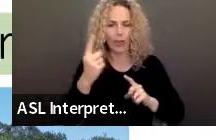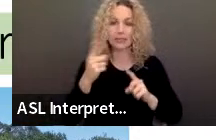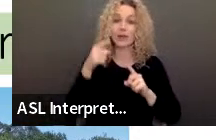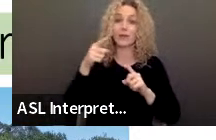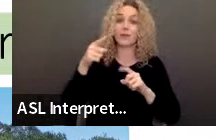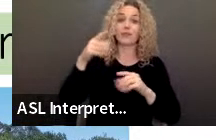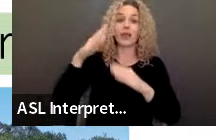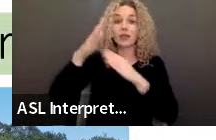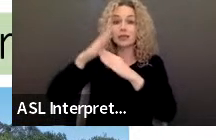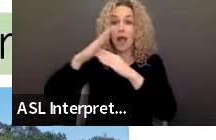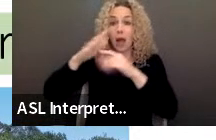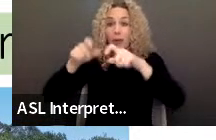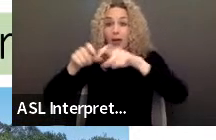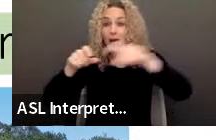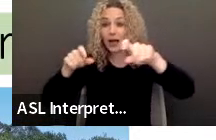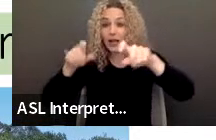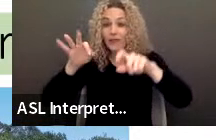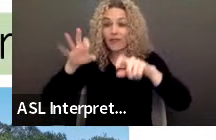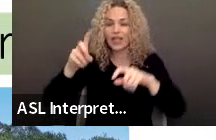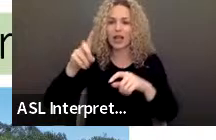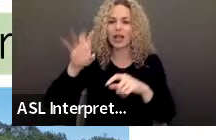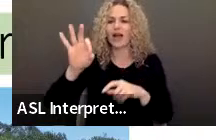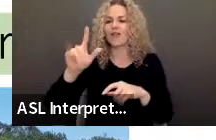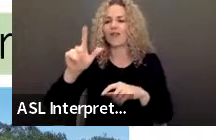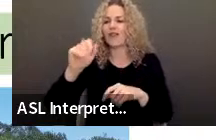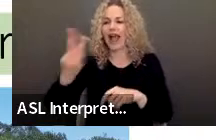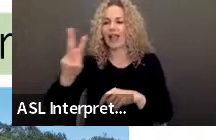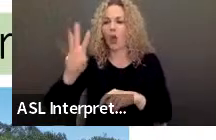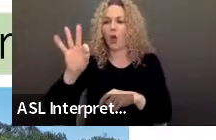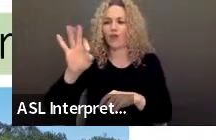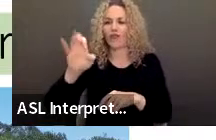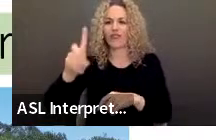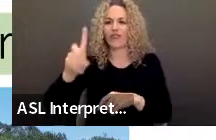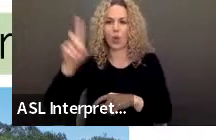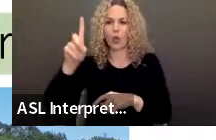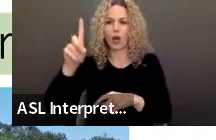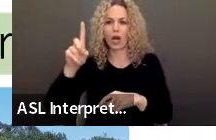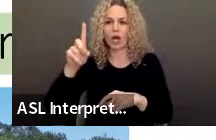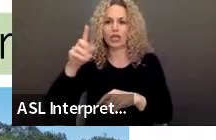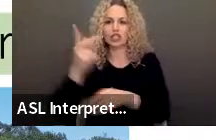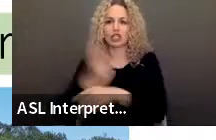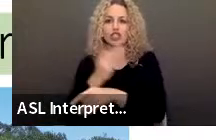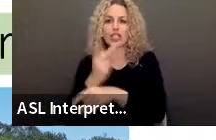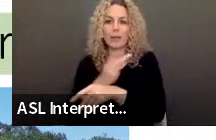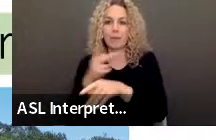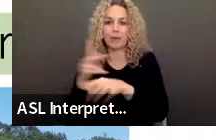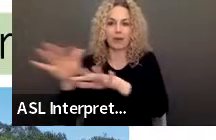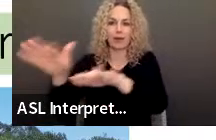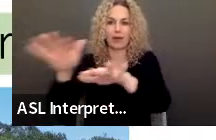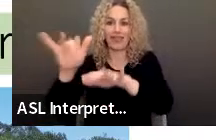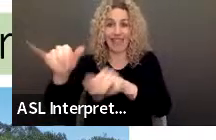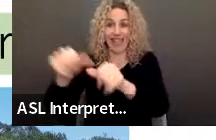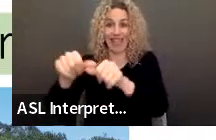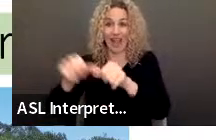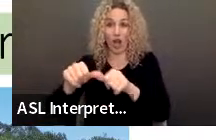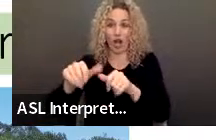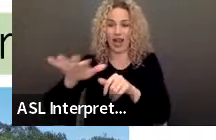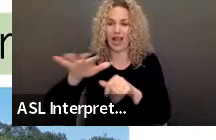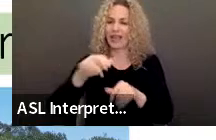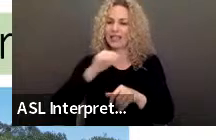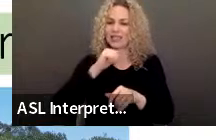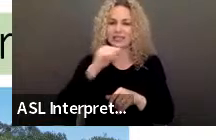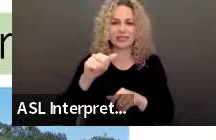is a fallow field. That is where we graze our sheep. And so where where that area is not